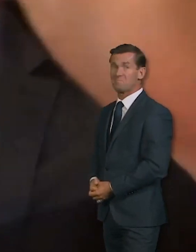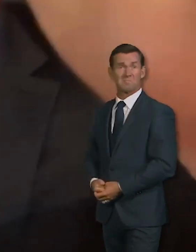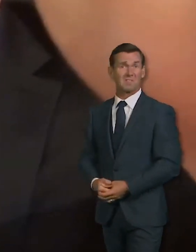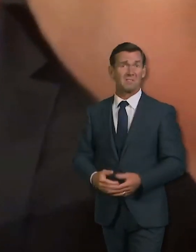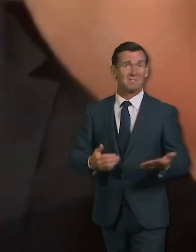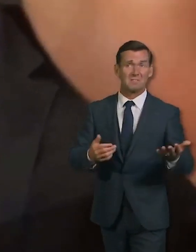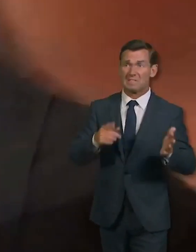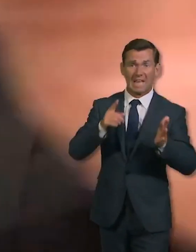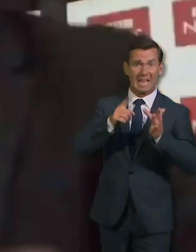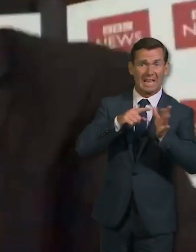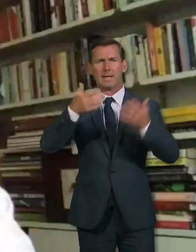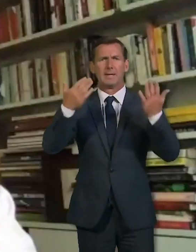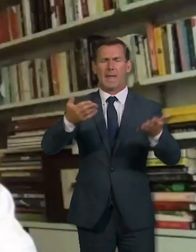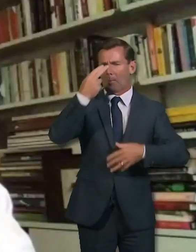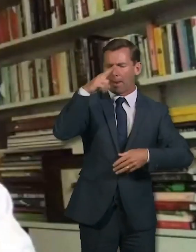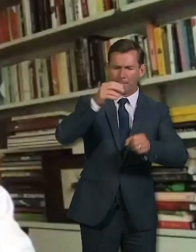Can we get Ian's audio?